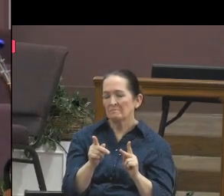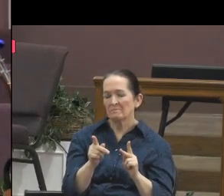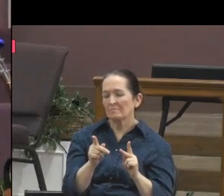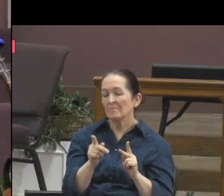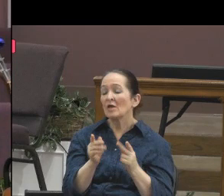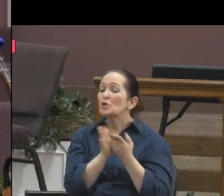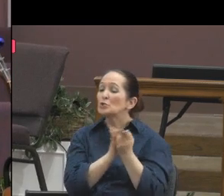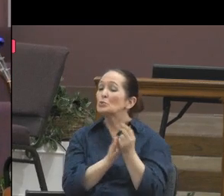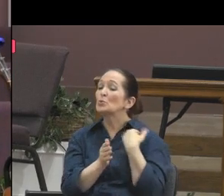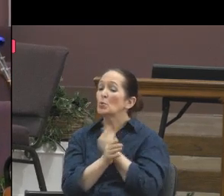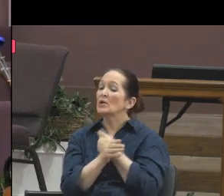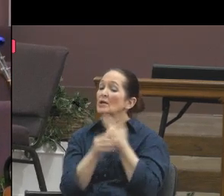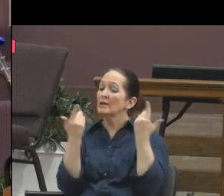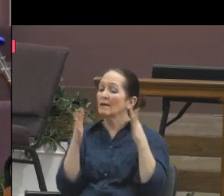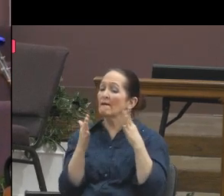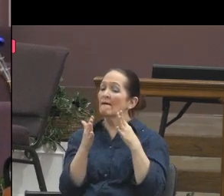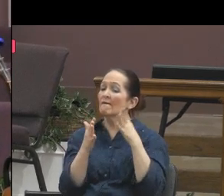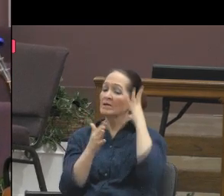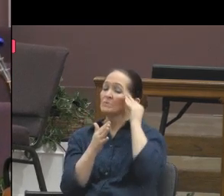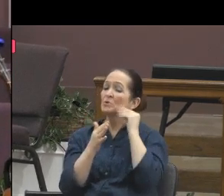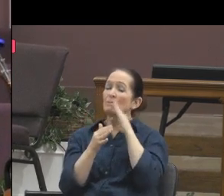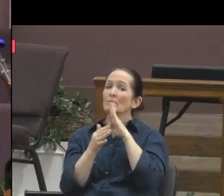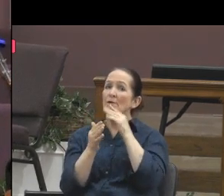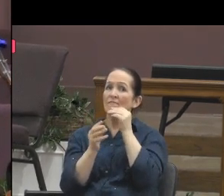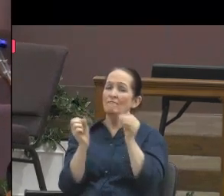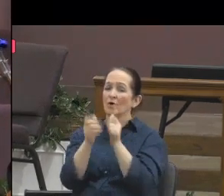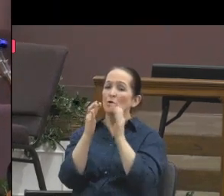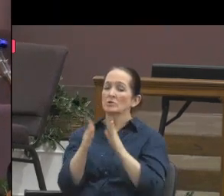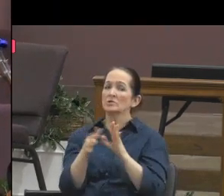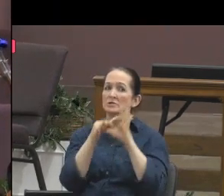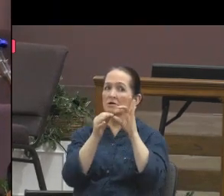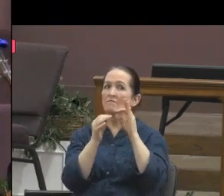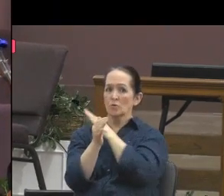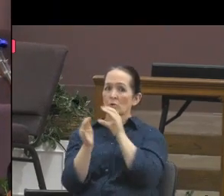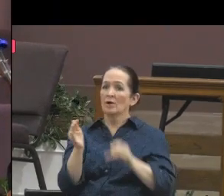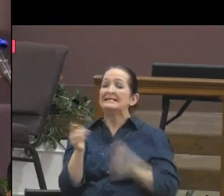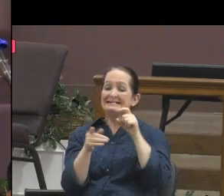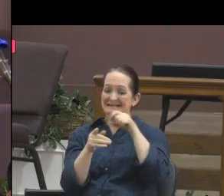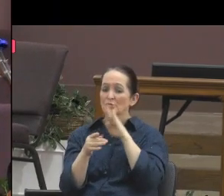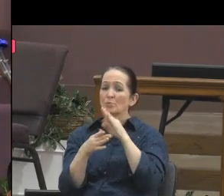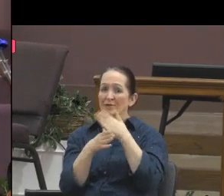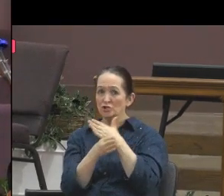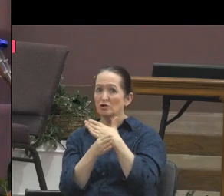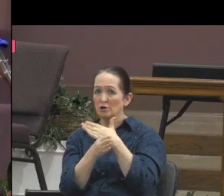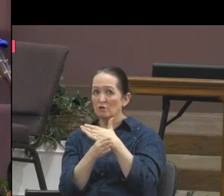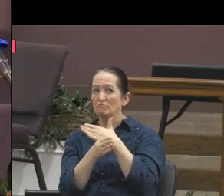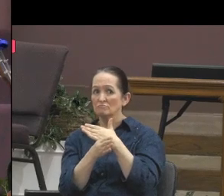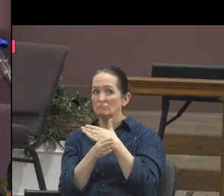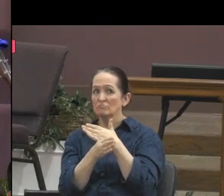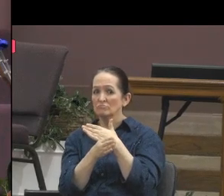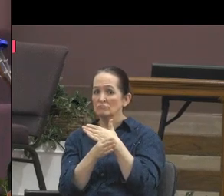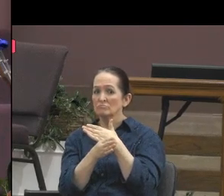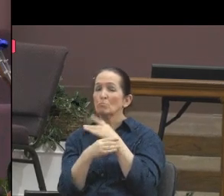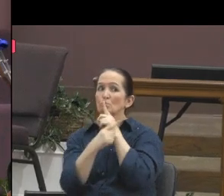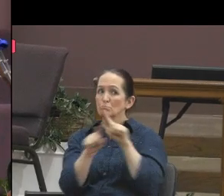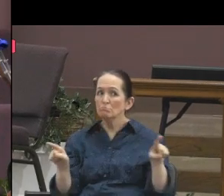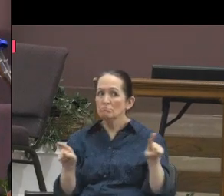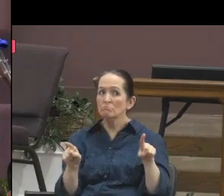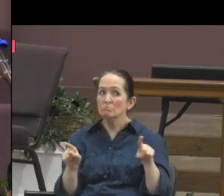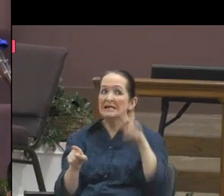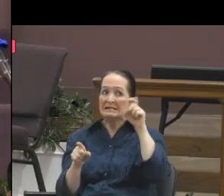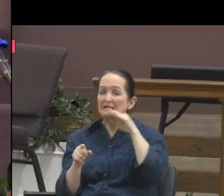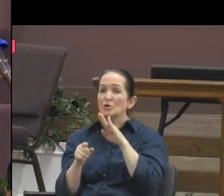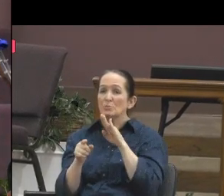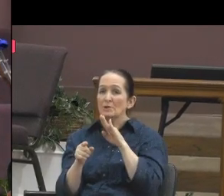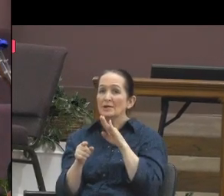The truths that we have experienced as followers of Christ need to be shared, need to be proclaimed, need